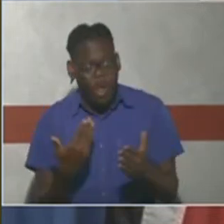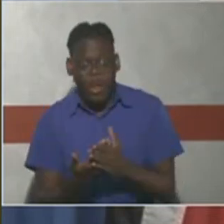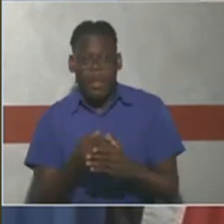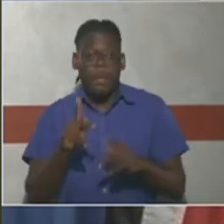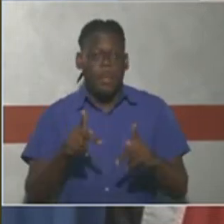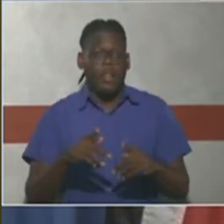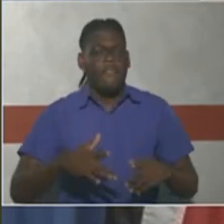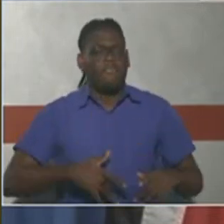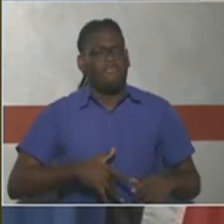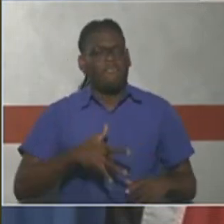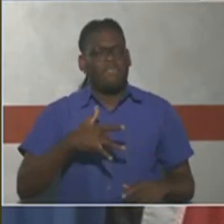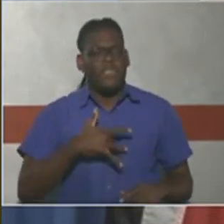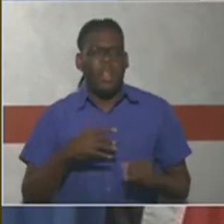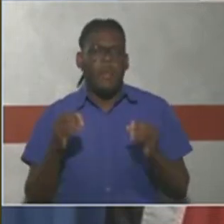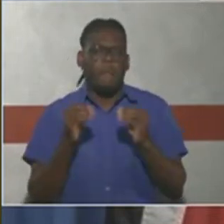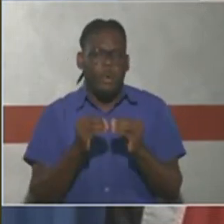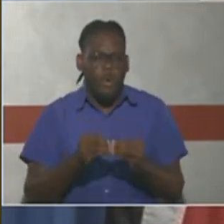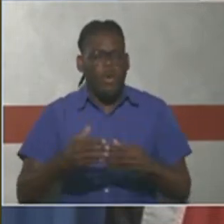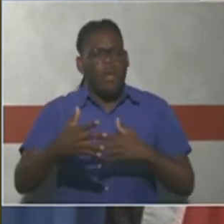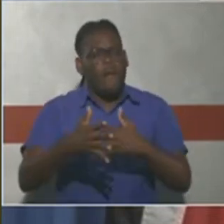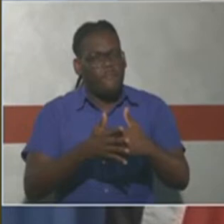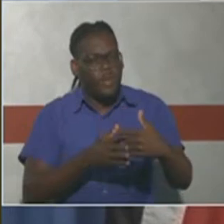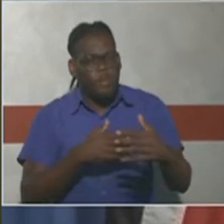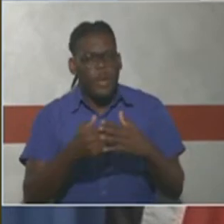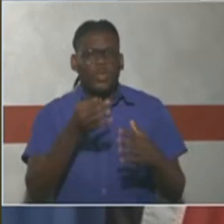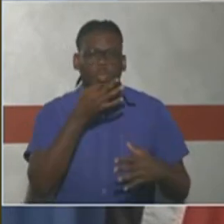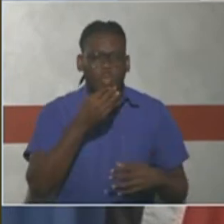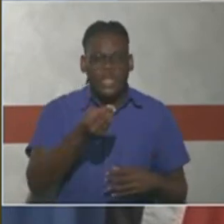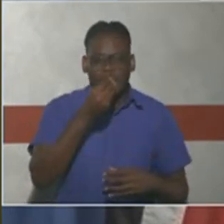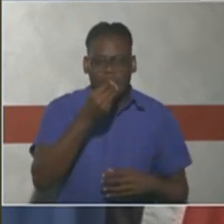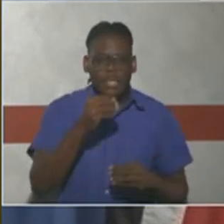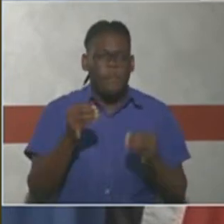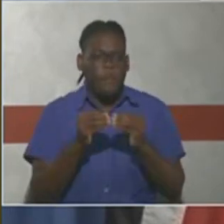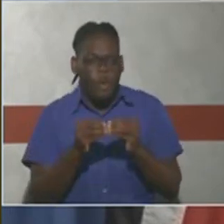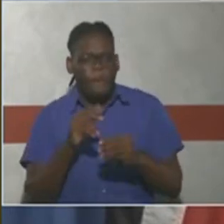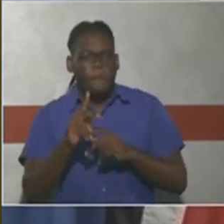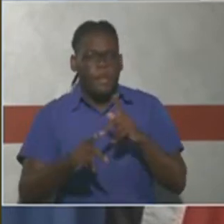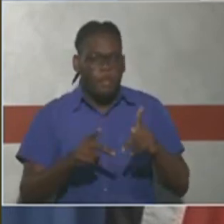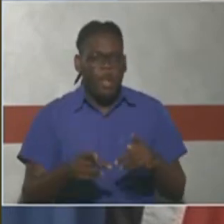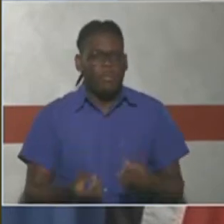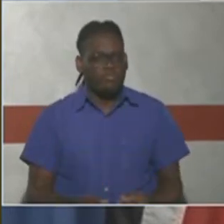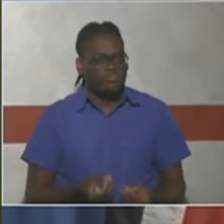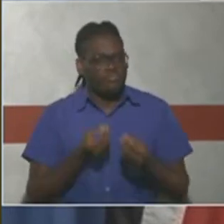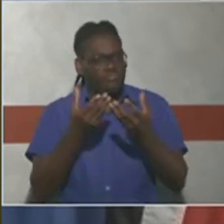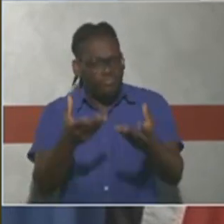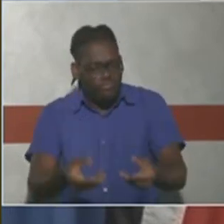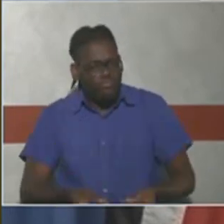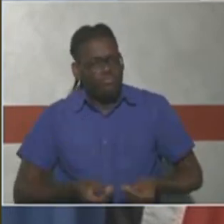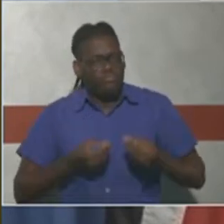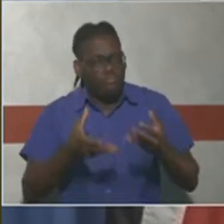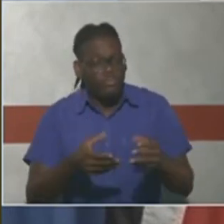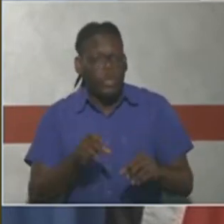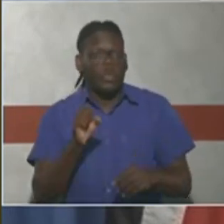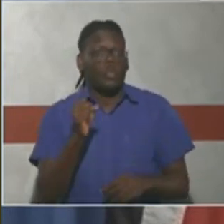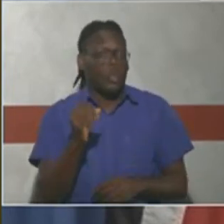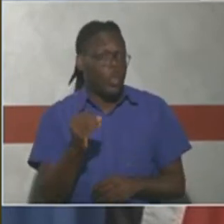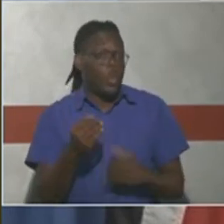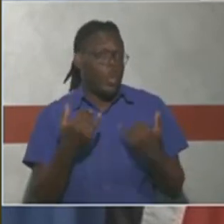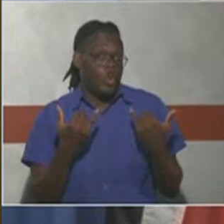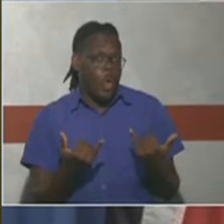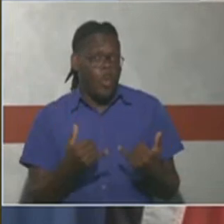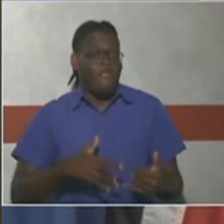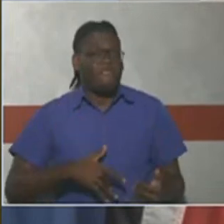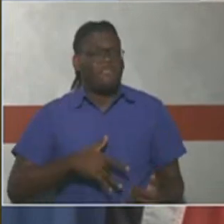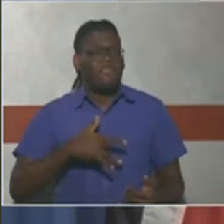grateful that we are in this position now where the planning can be accelerated and we can come to a day when the